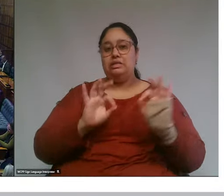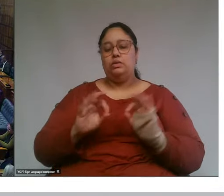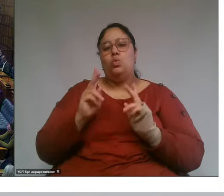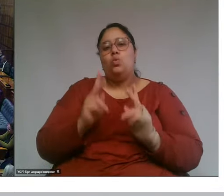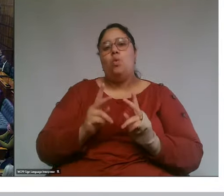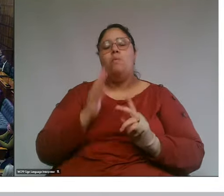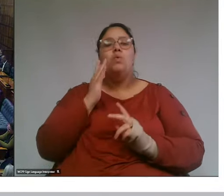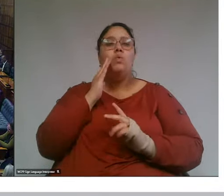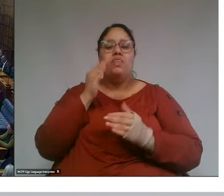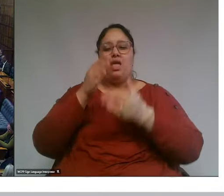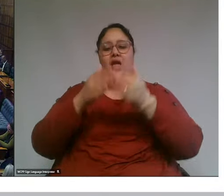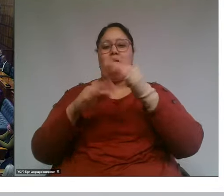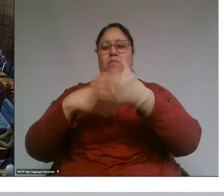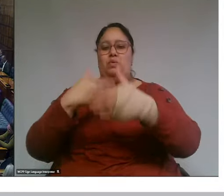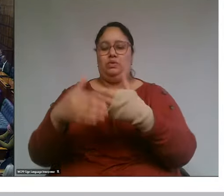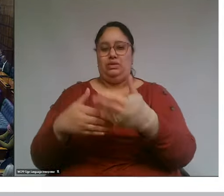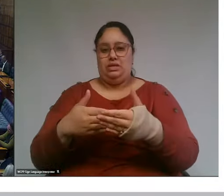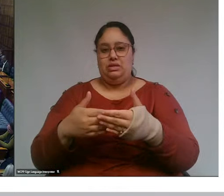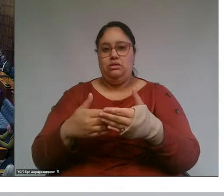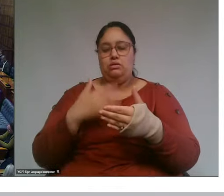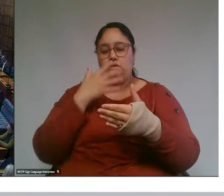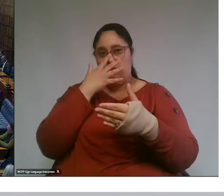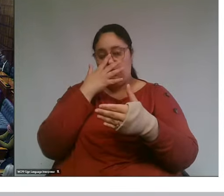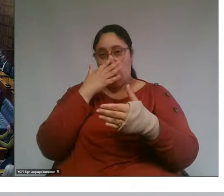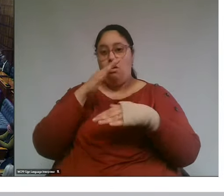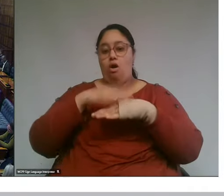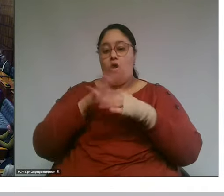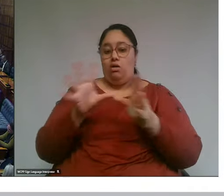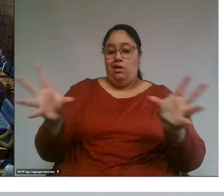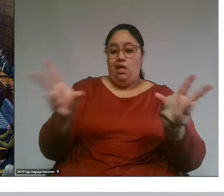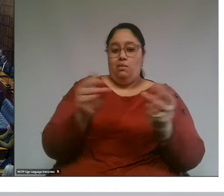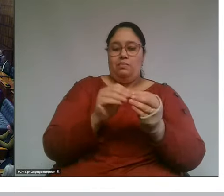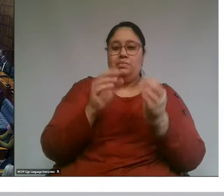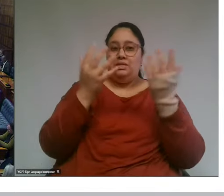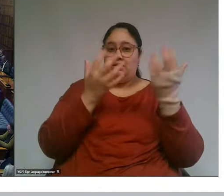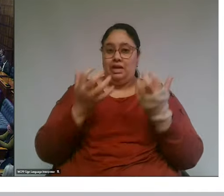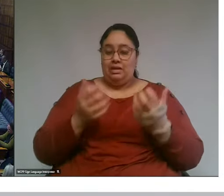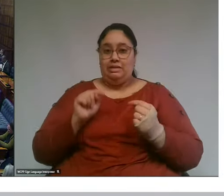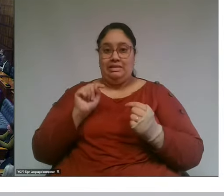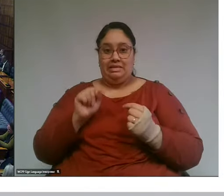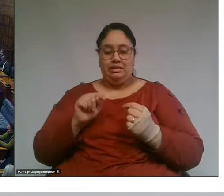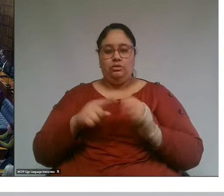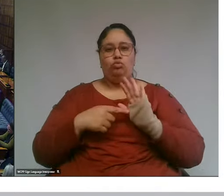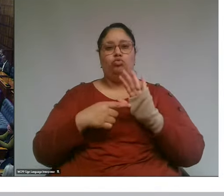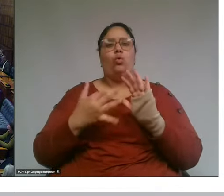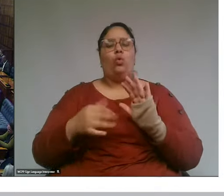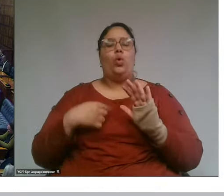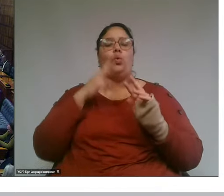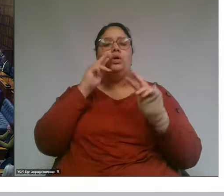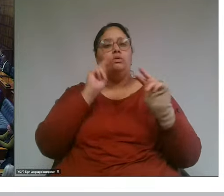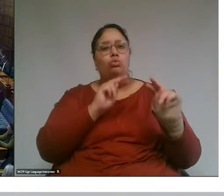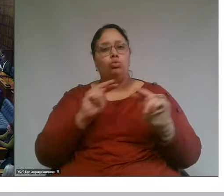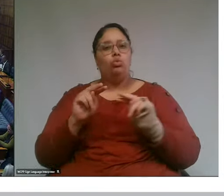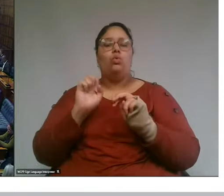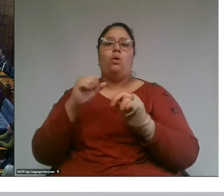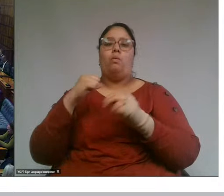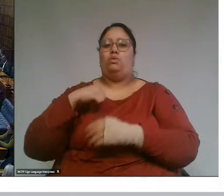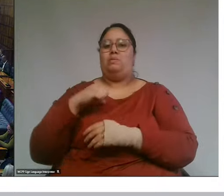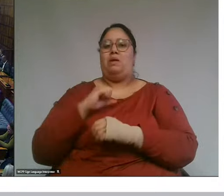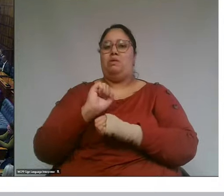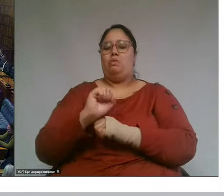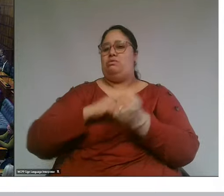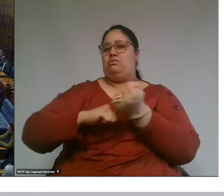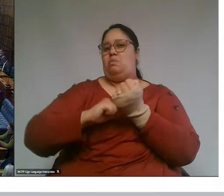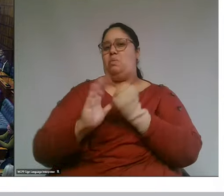the end process um on the collection of stats specifically we do look at U municipalities we've